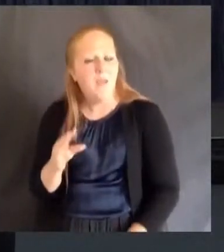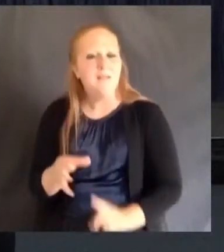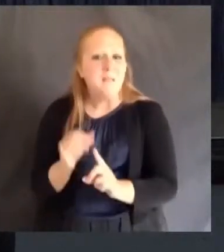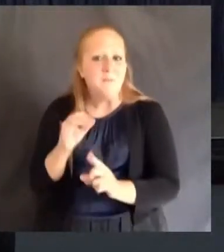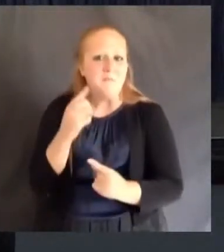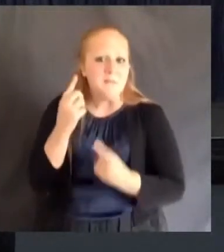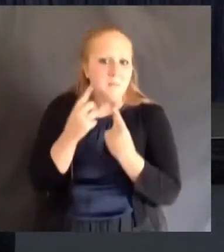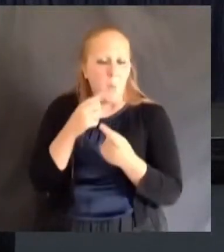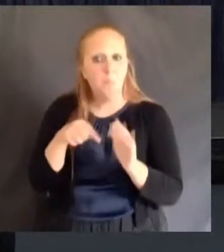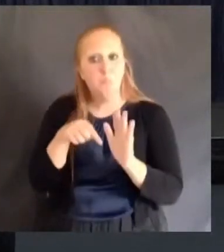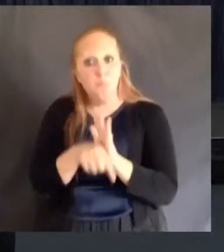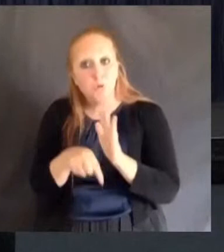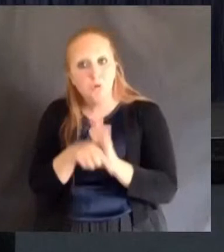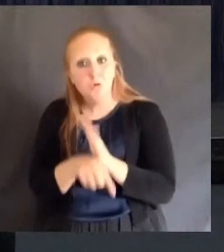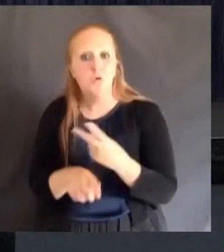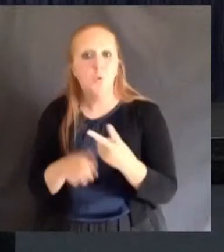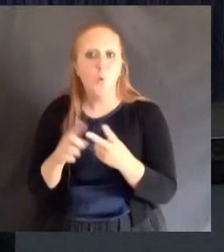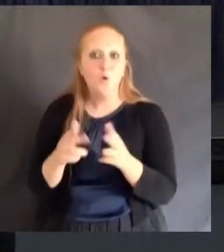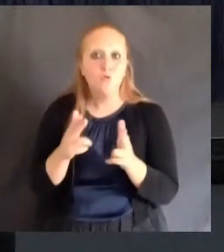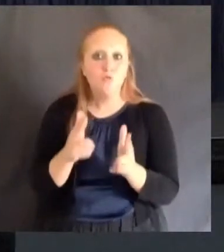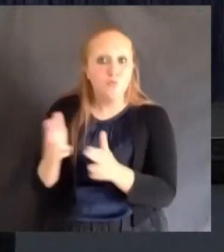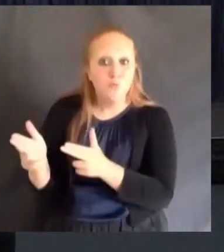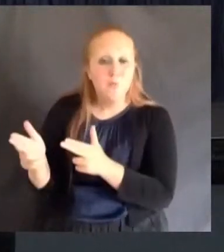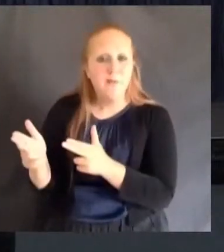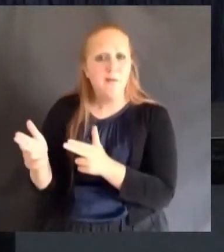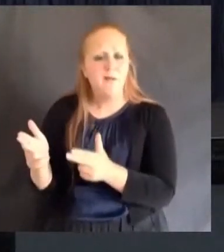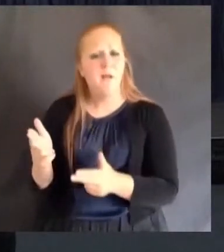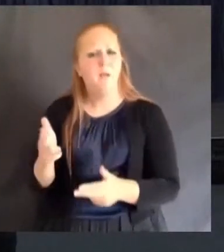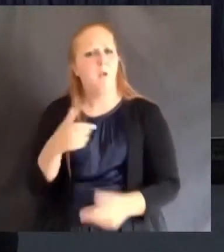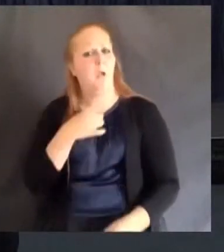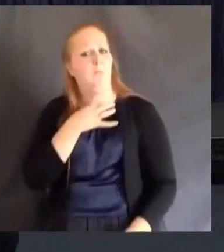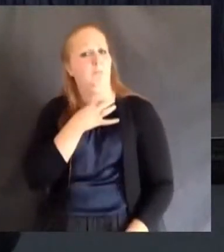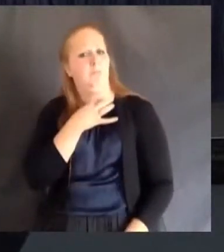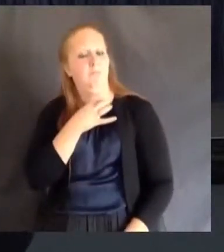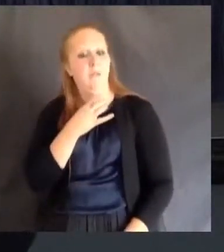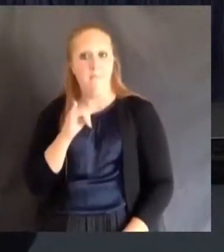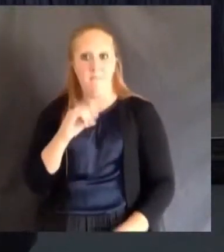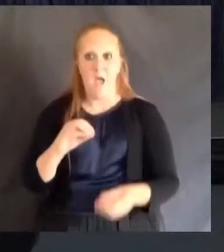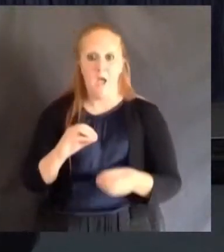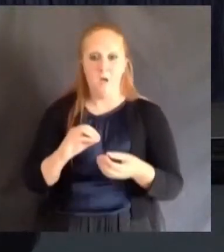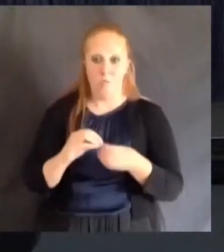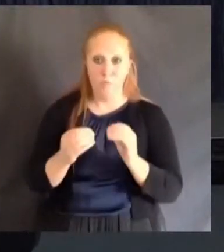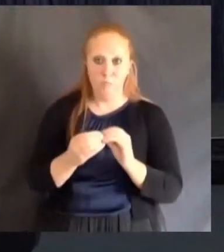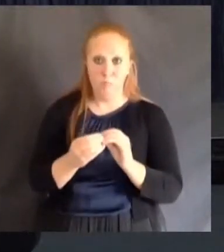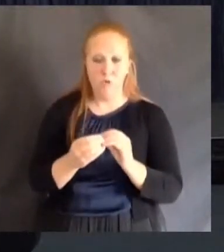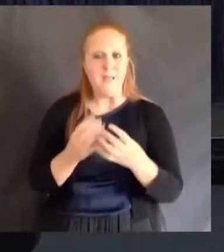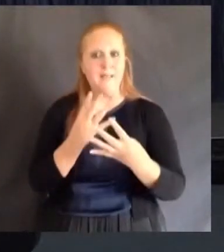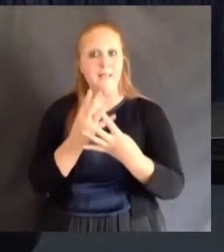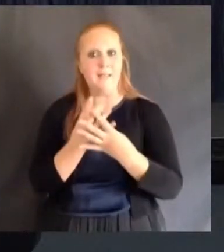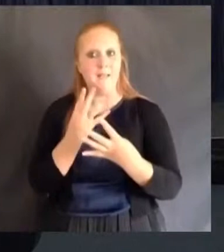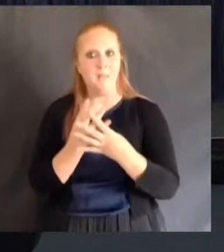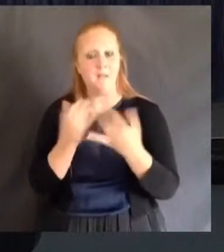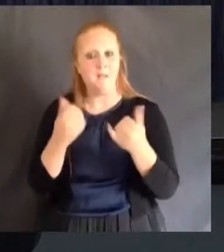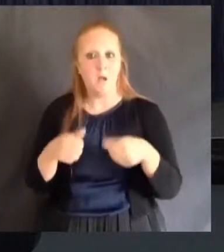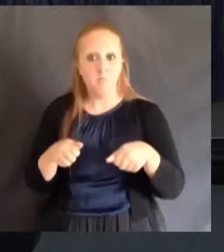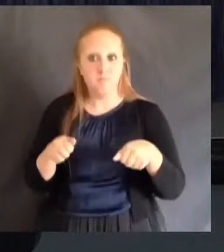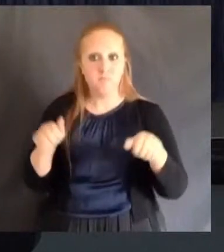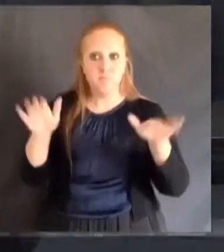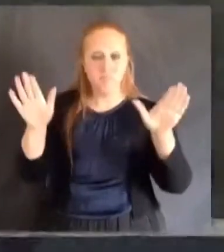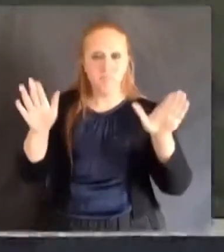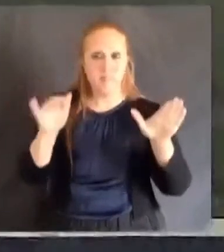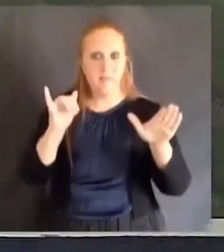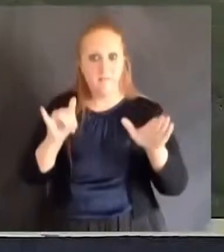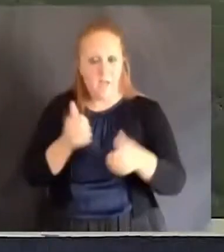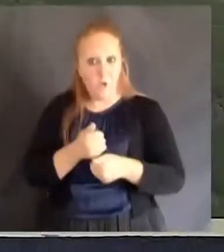for a murder. Is your sense that that was a contributor, that letting people out early, perhaps prematurely, for COVID-related reasons may have contributed to